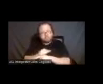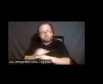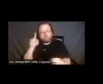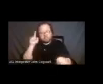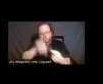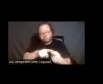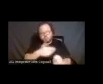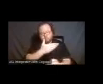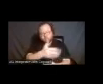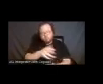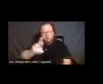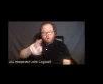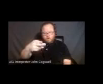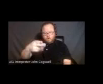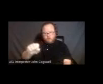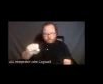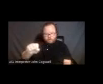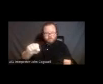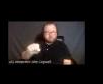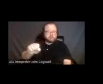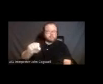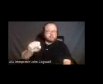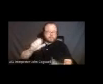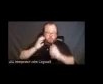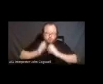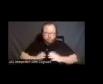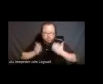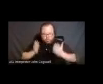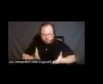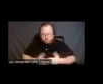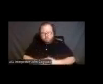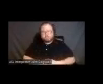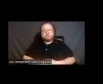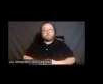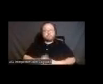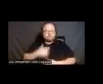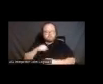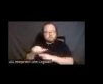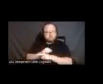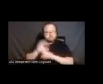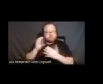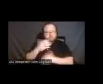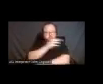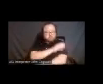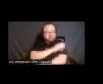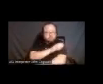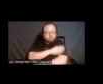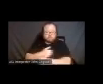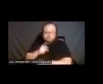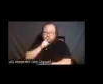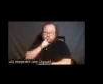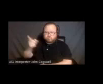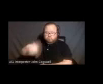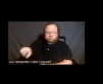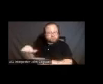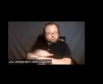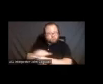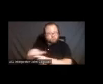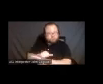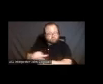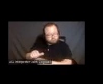to RUH-BH consumers, and we train our clinicians and make sure that they practice them to